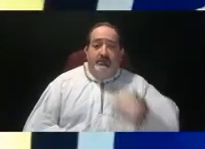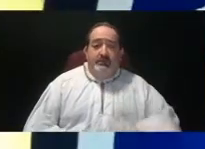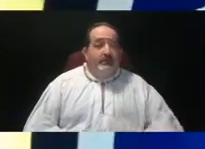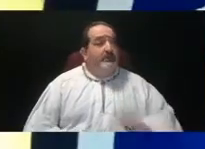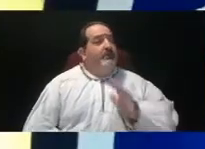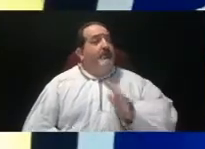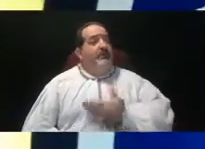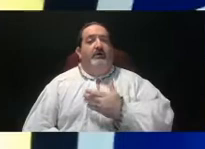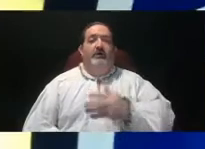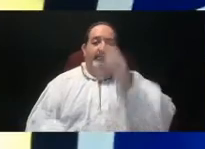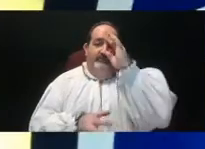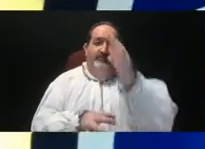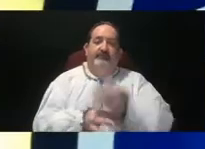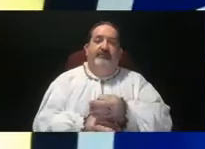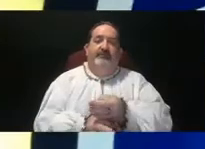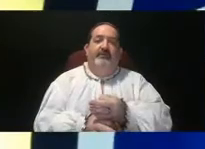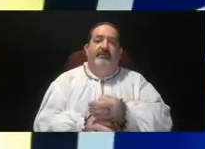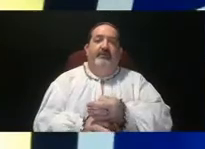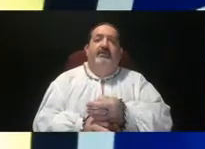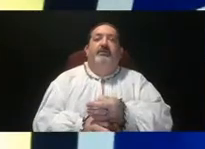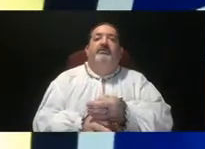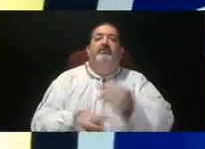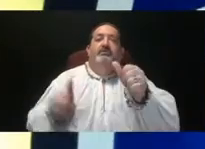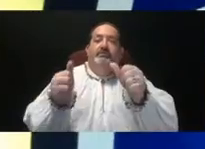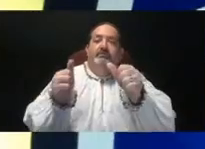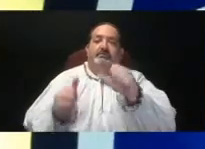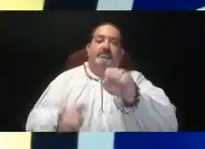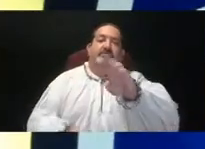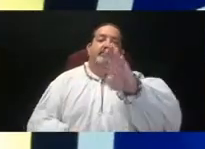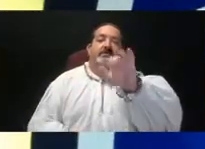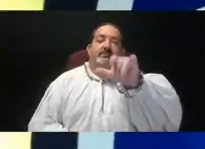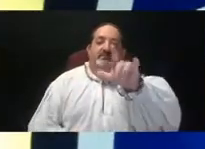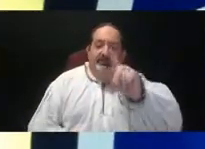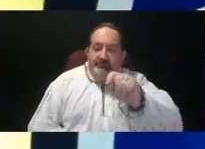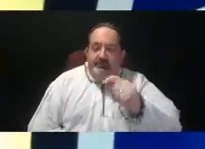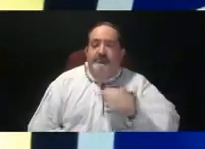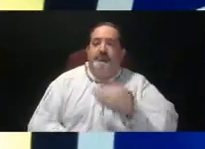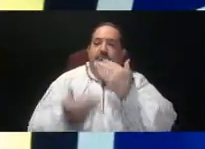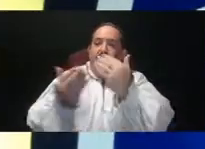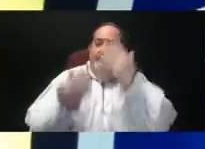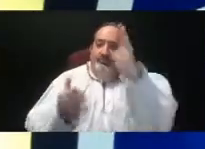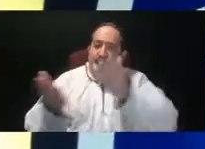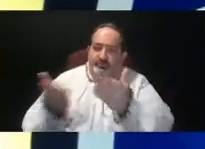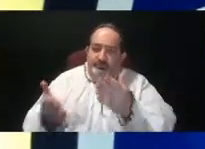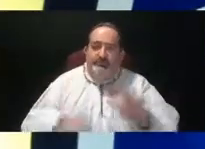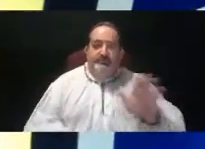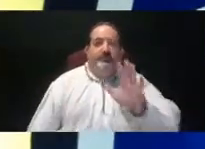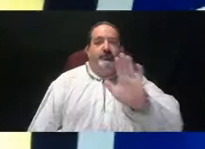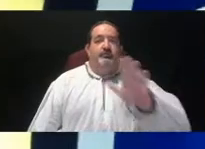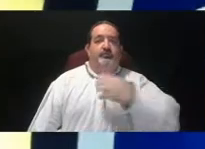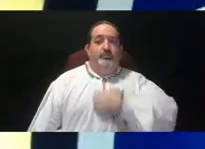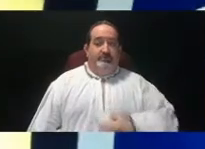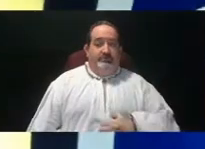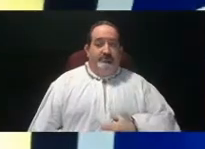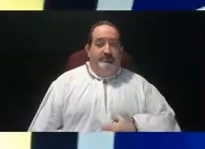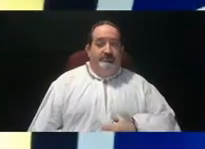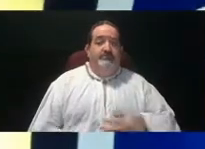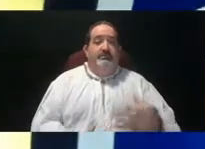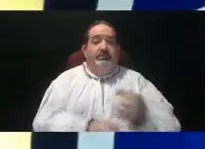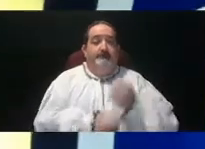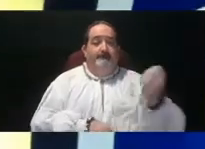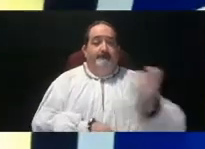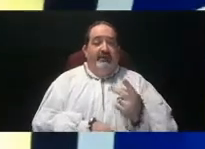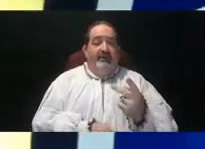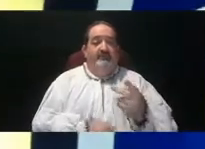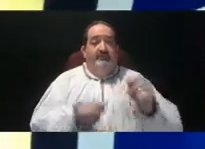Our faithful subjects, we are most grateful for your service. As it is your wish, we do now receive back from you the